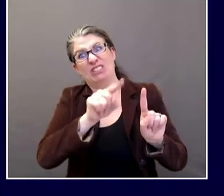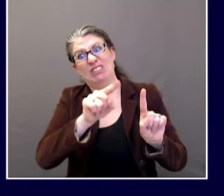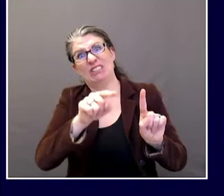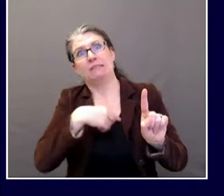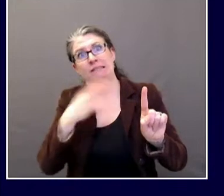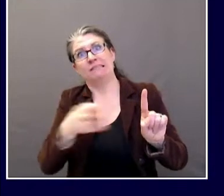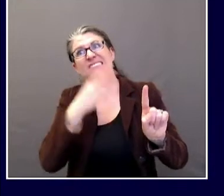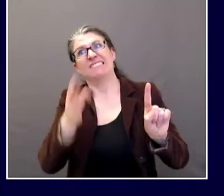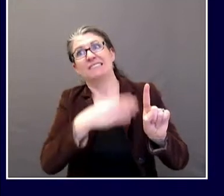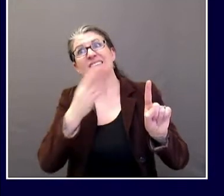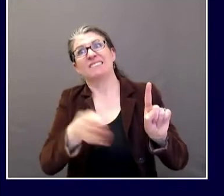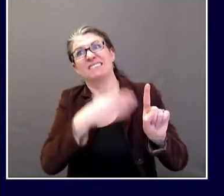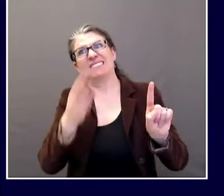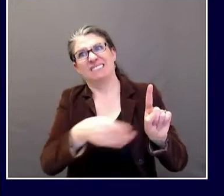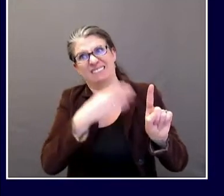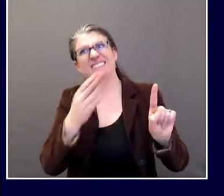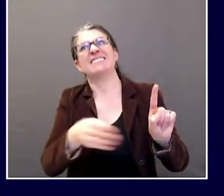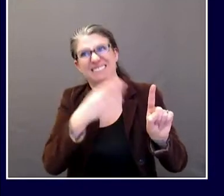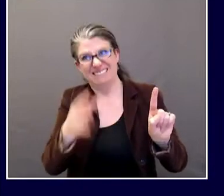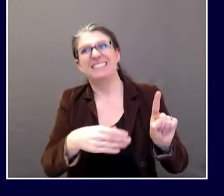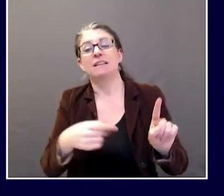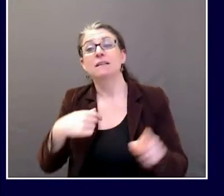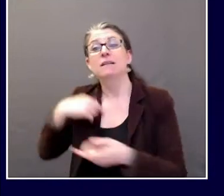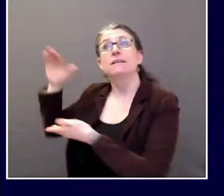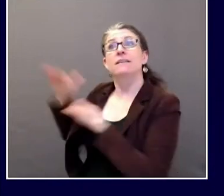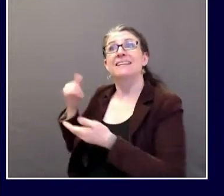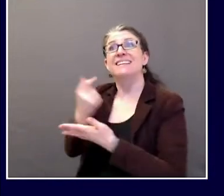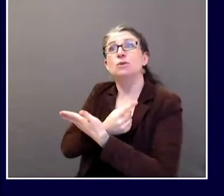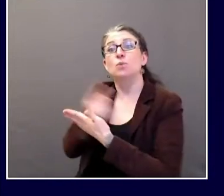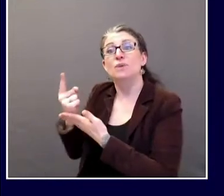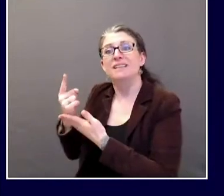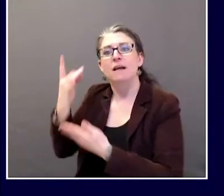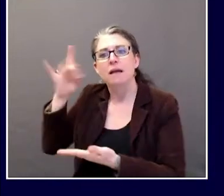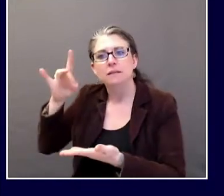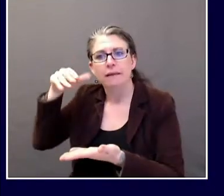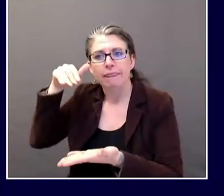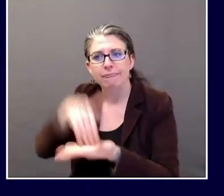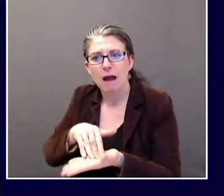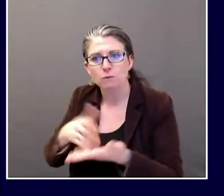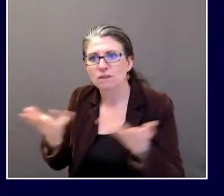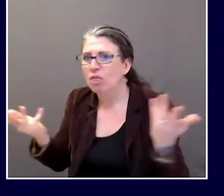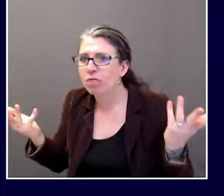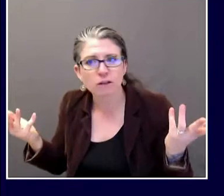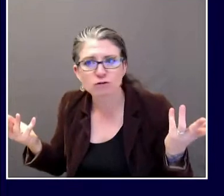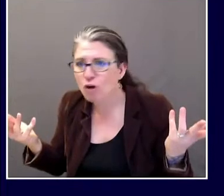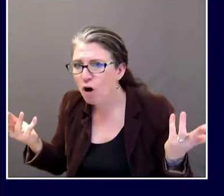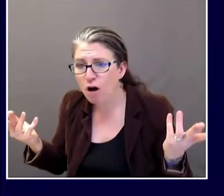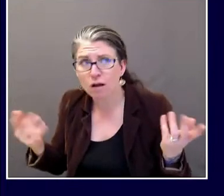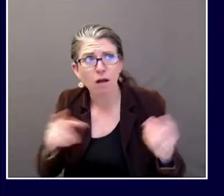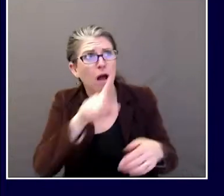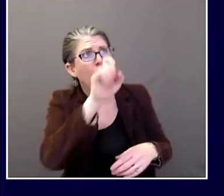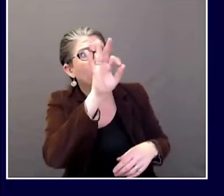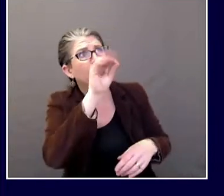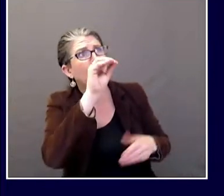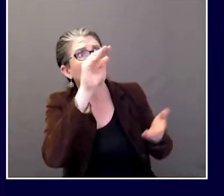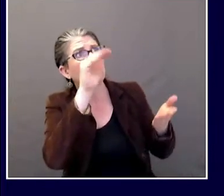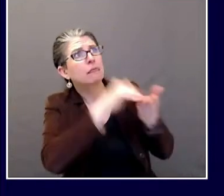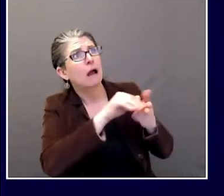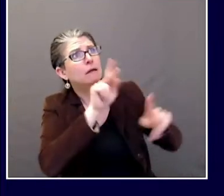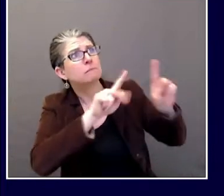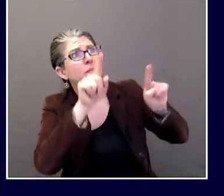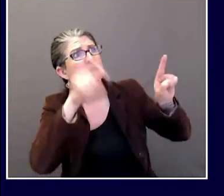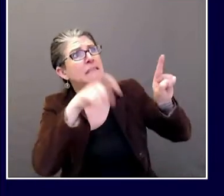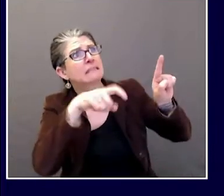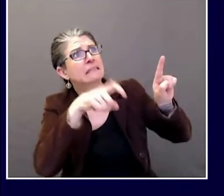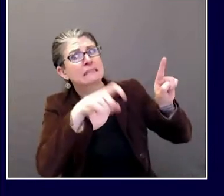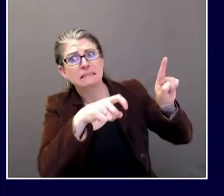constraint, we hope to be able to provide vaccine far and wide to providers across the state, whether they